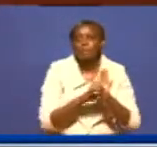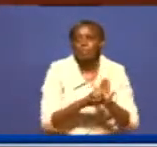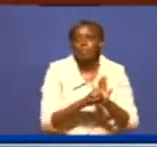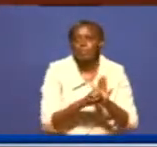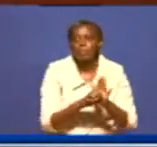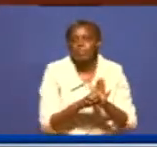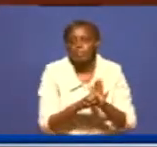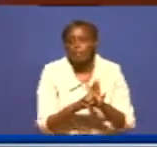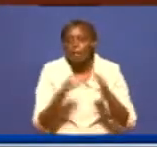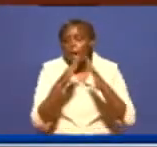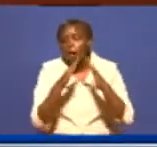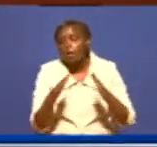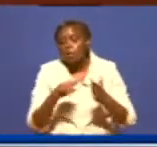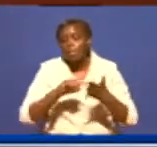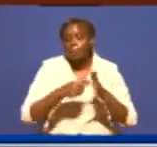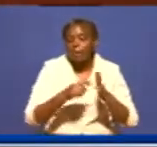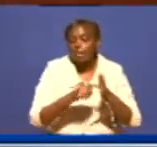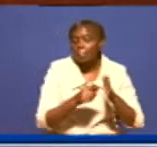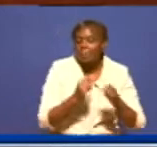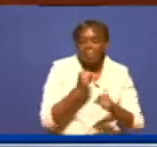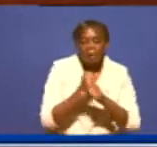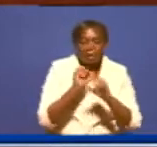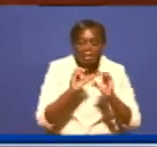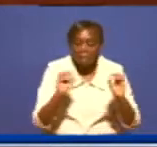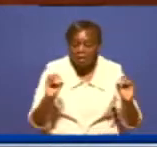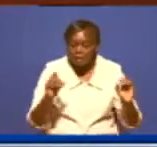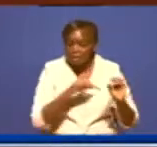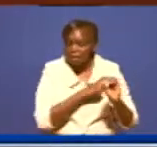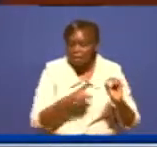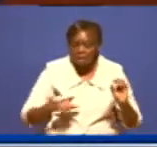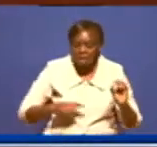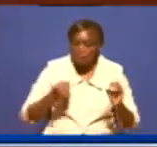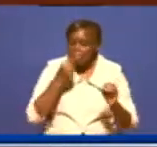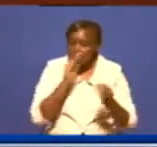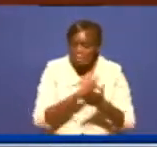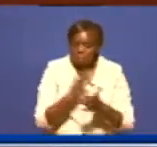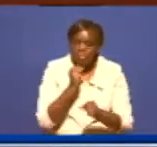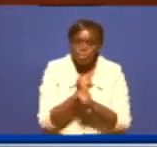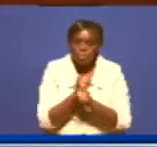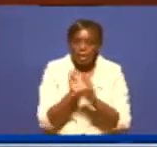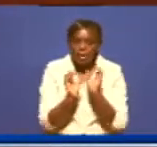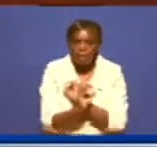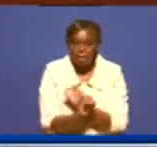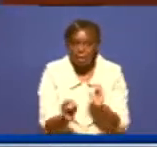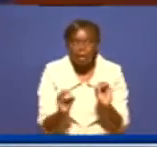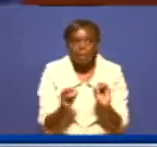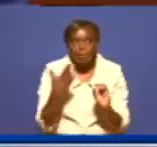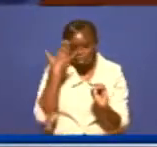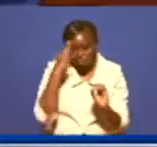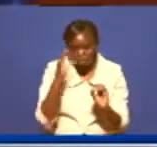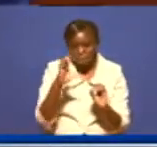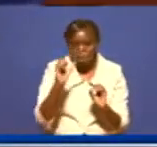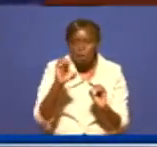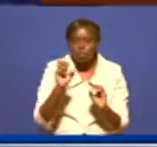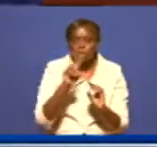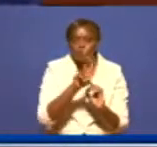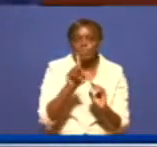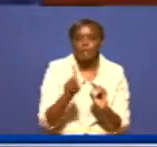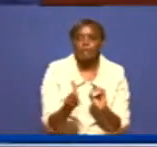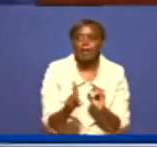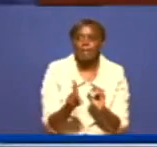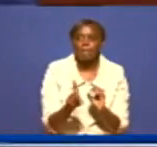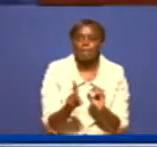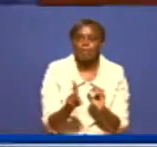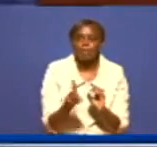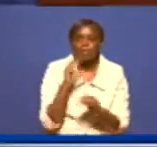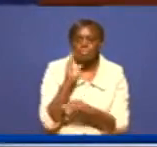within the house, but they have not done it. And I think it is very important that that one has been noted. That is clause 21. But as